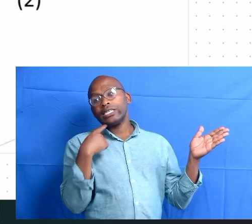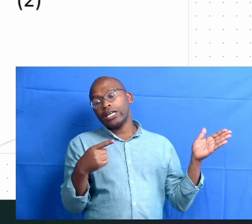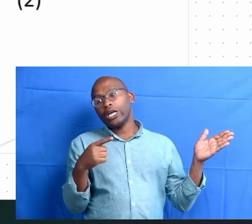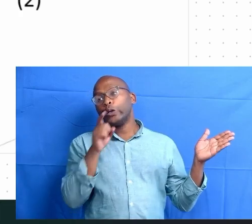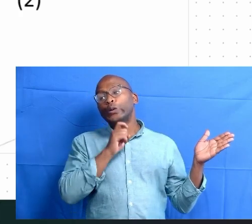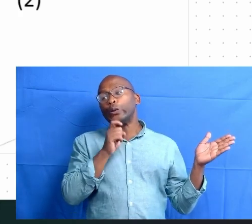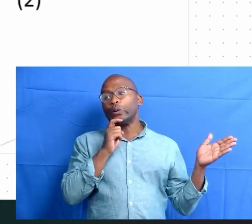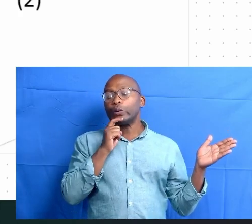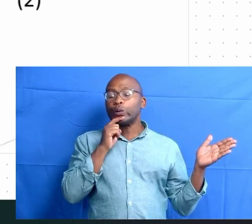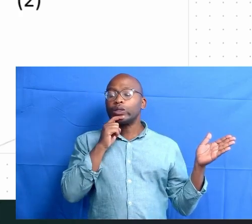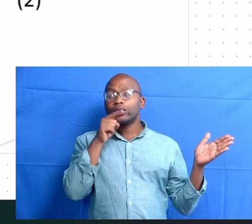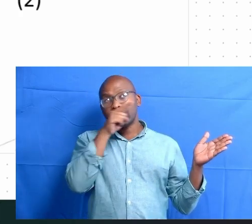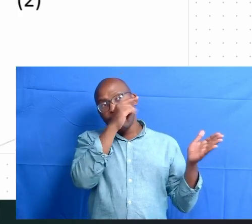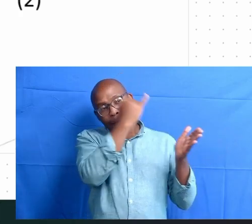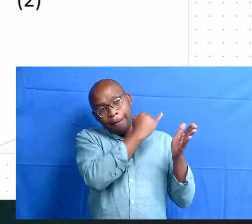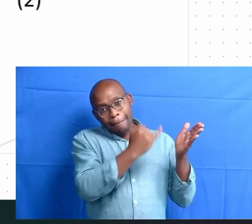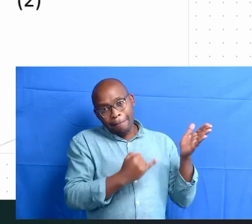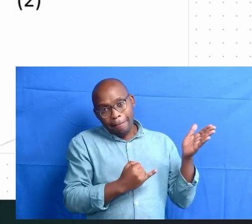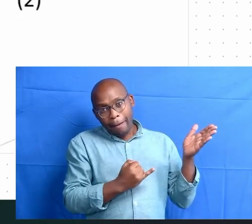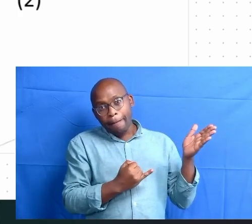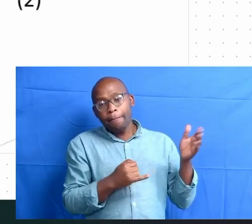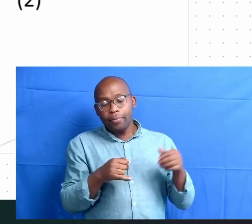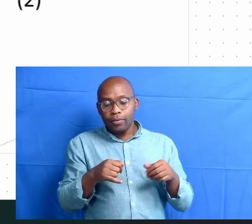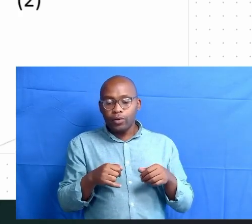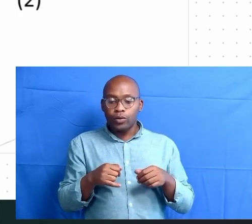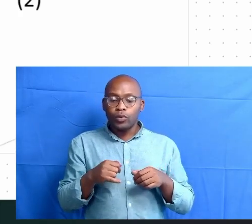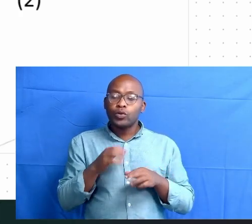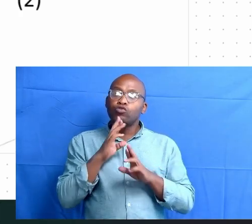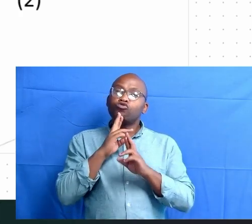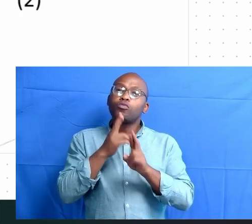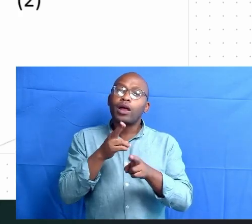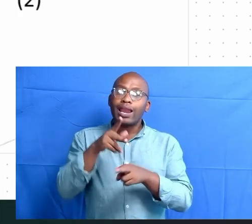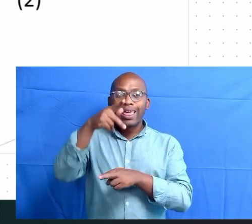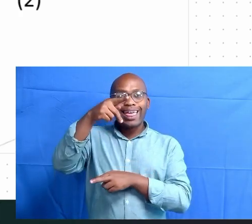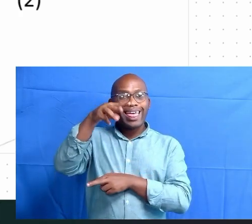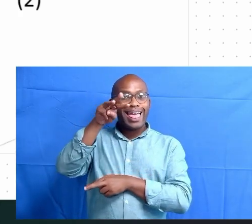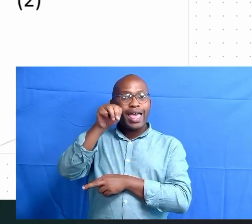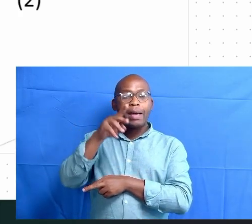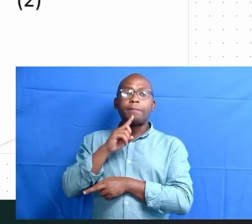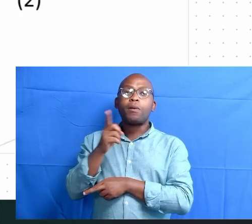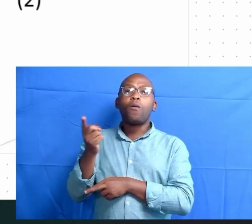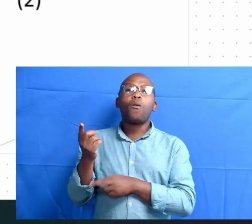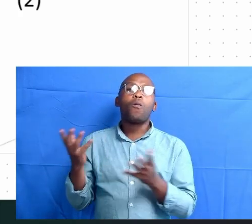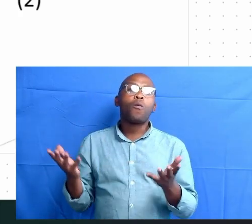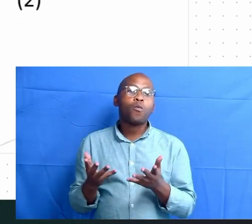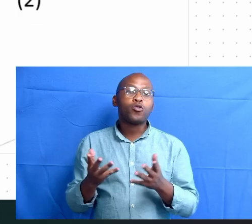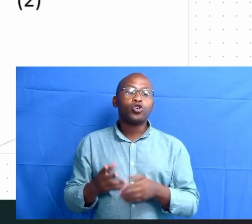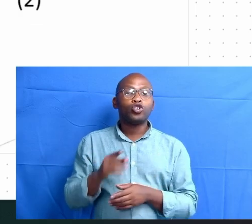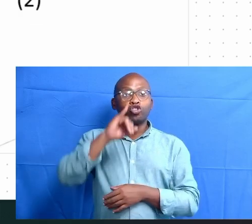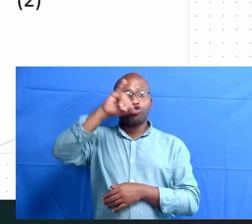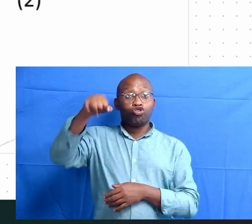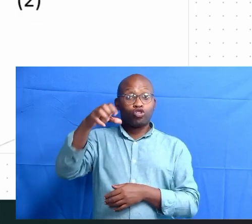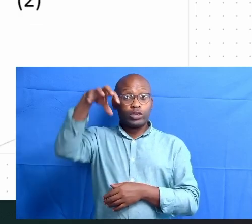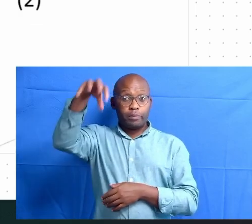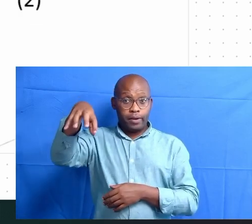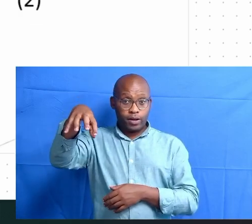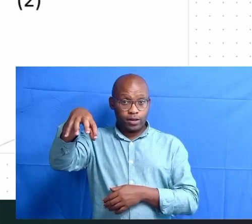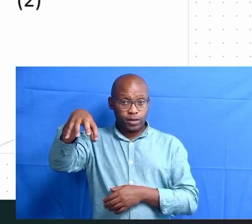Then you use the map to measure the actual distance in kilometers between